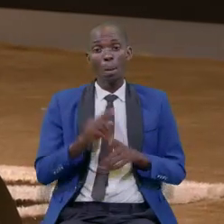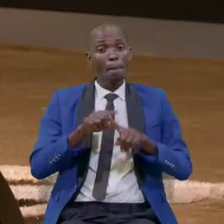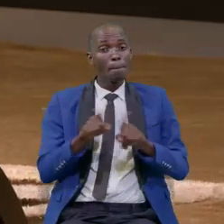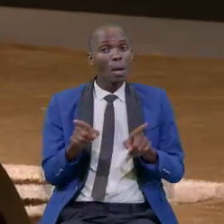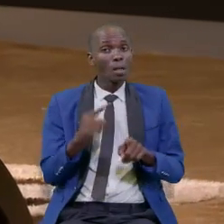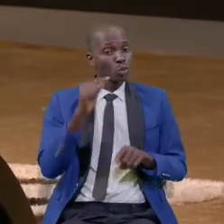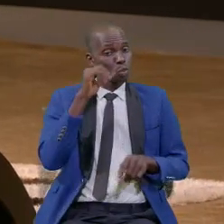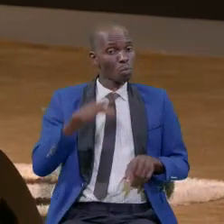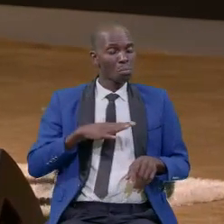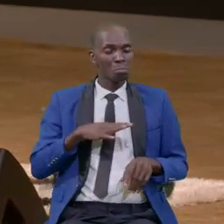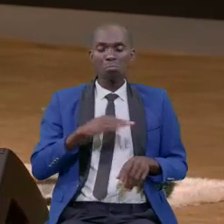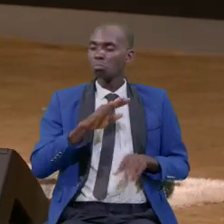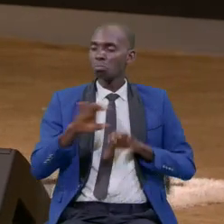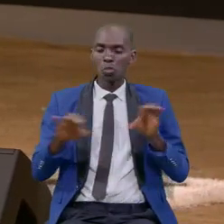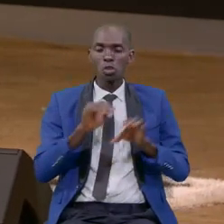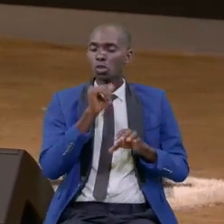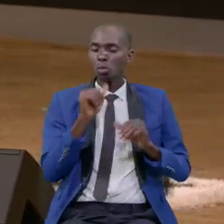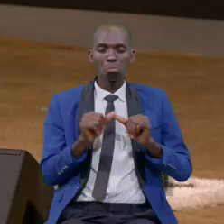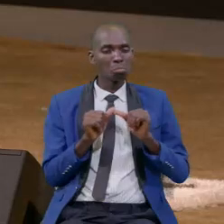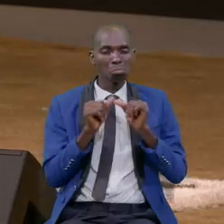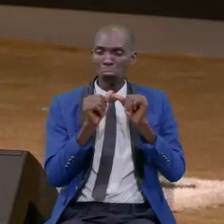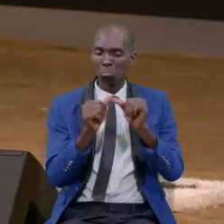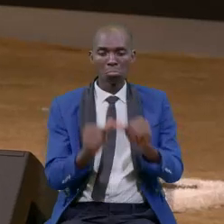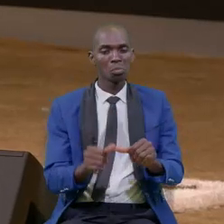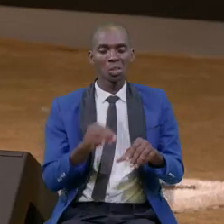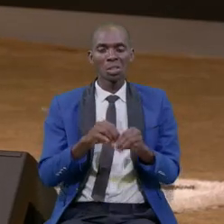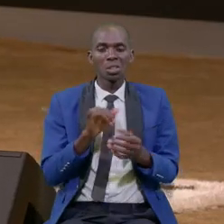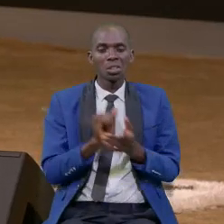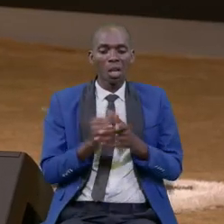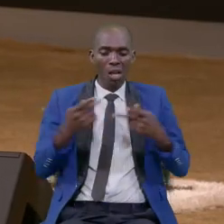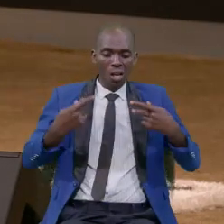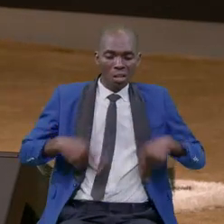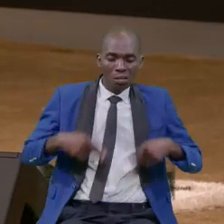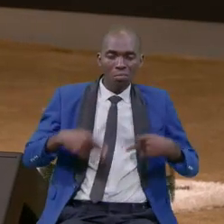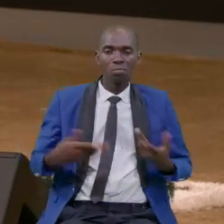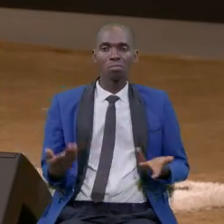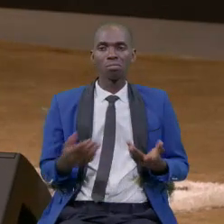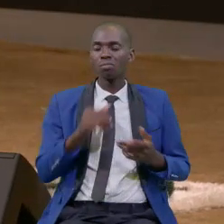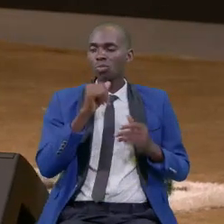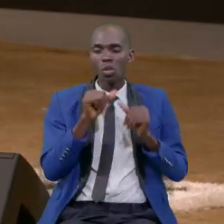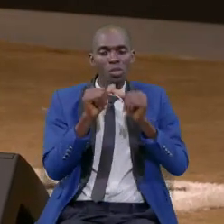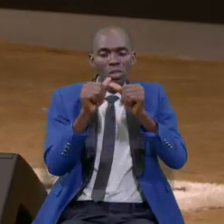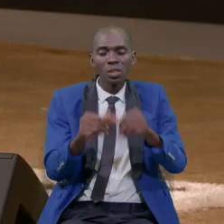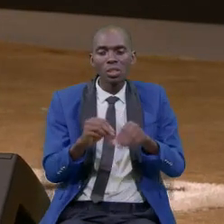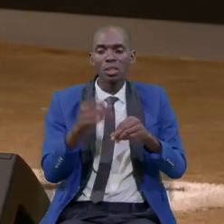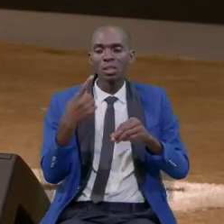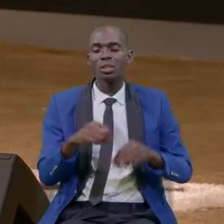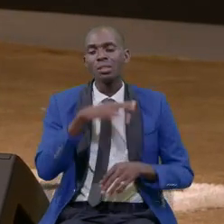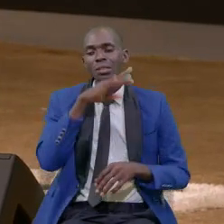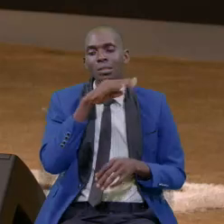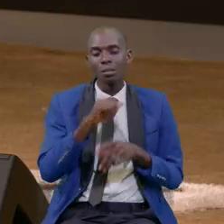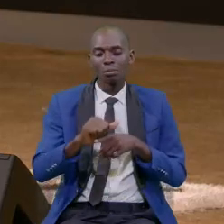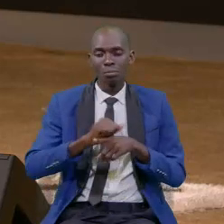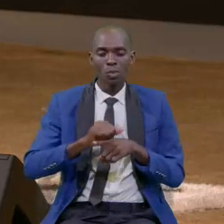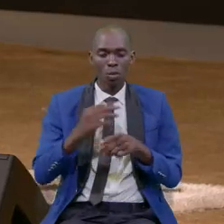not continuing in the immorality, in the fleshly act of